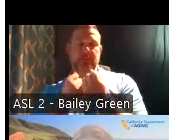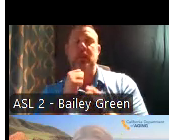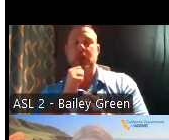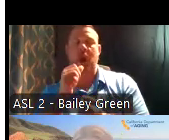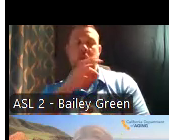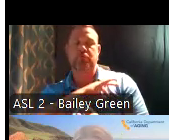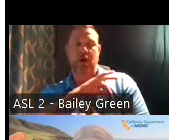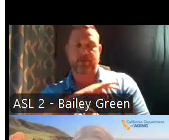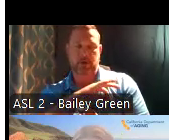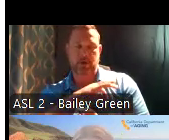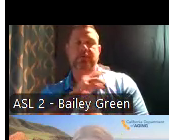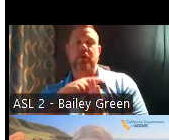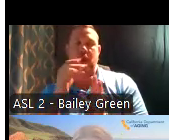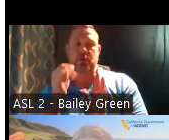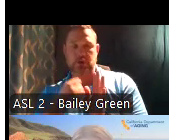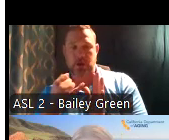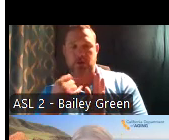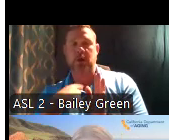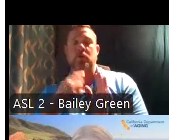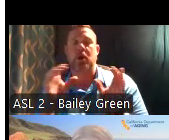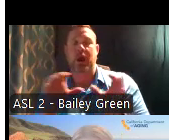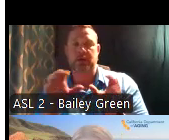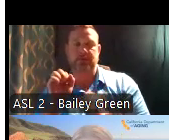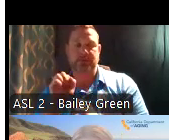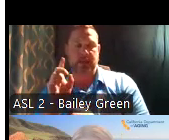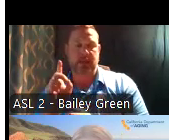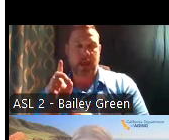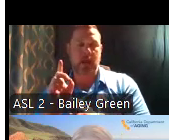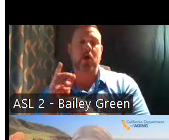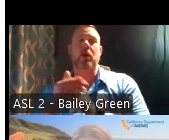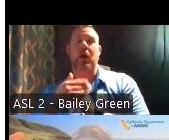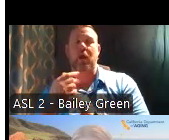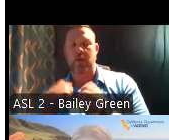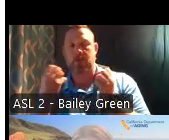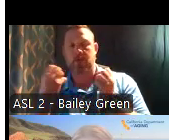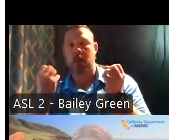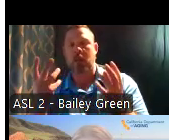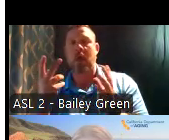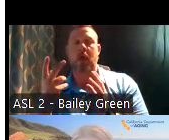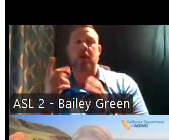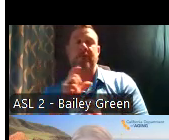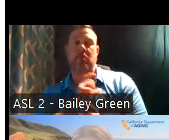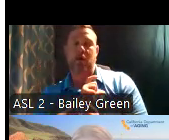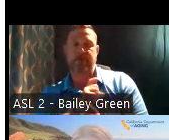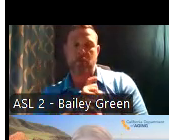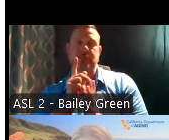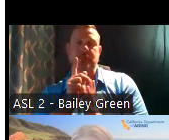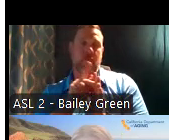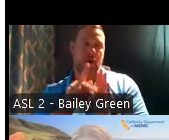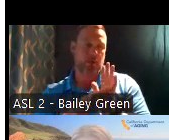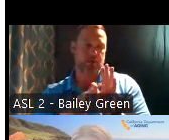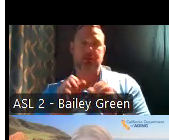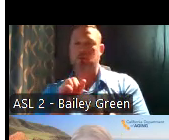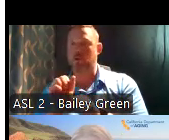nonprofit project, and we're active in San Diego County. We do a lot of law enforcement policy work around the senior